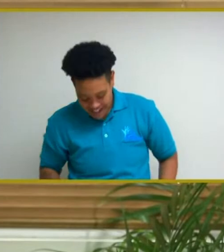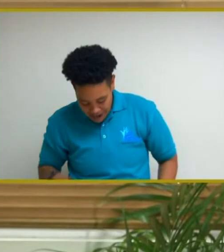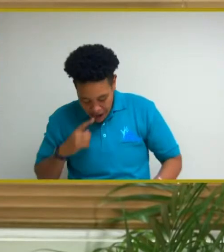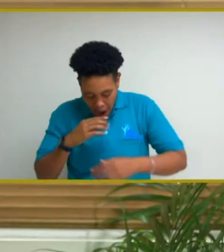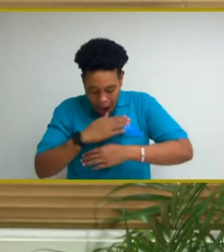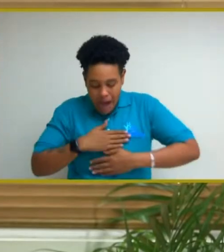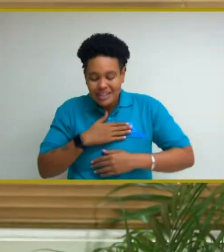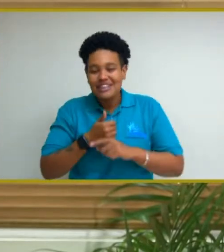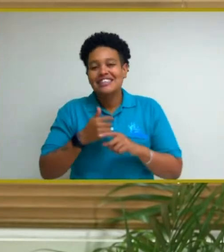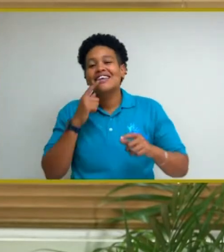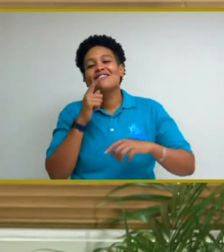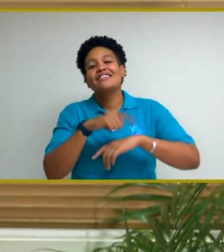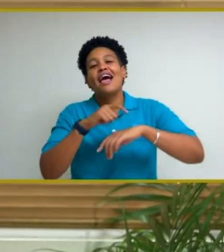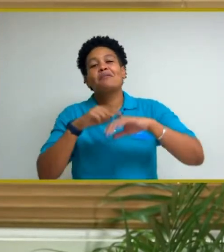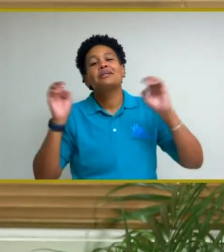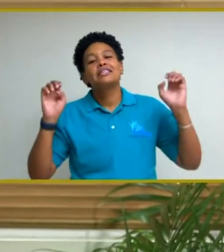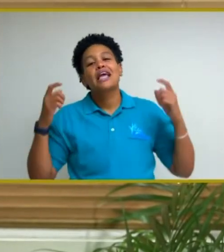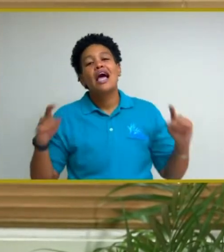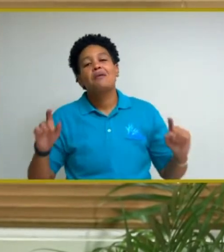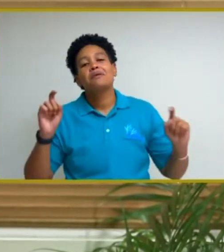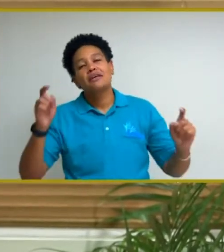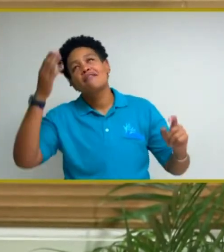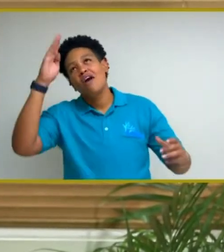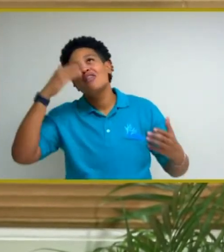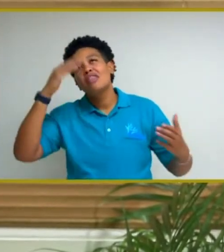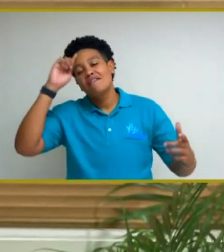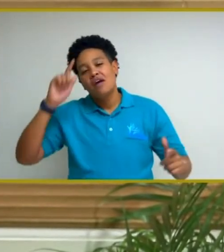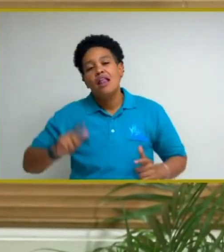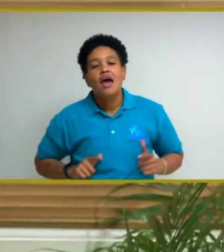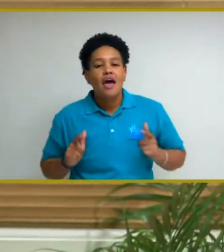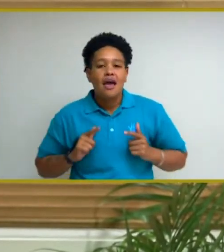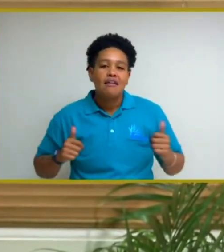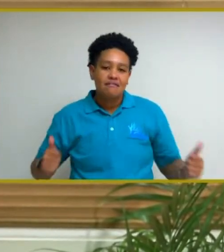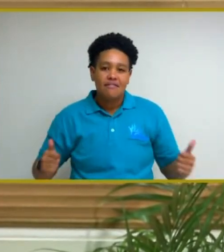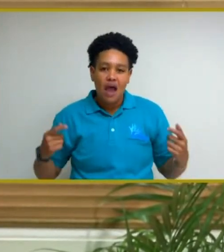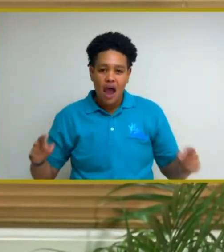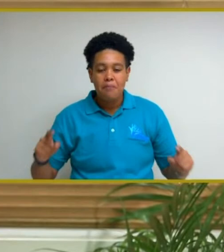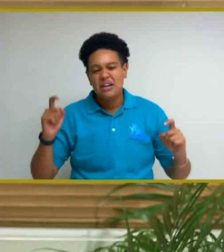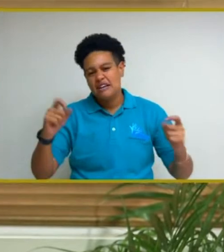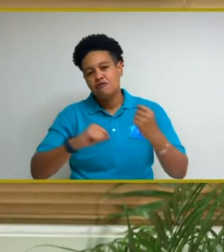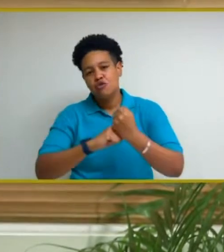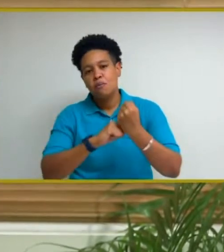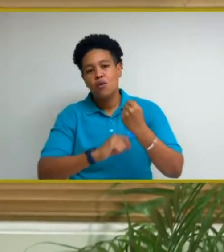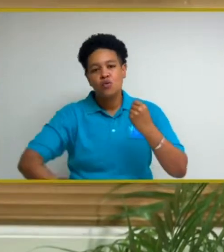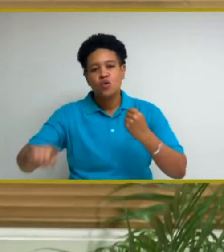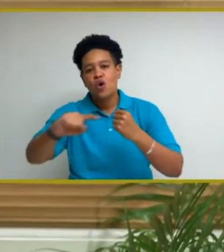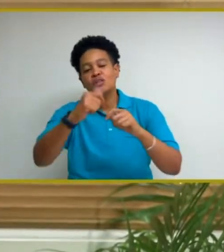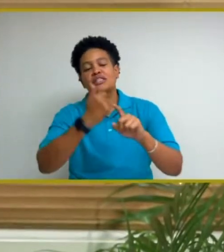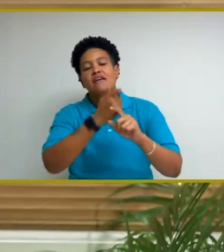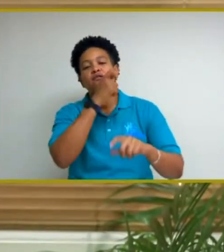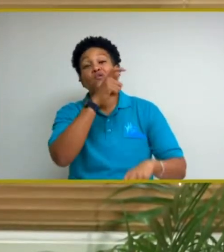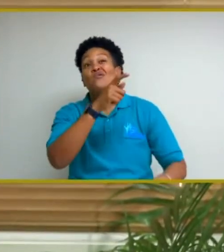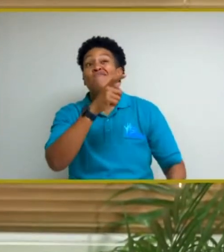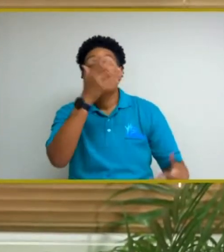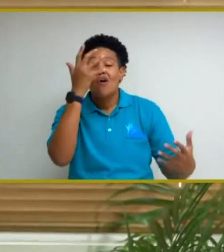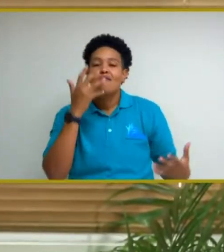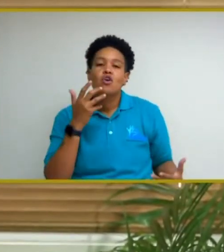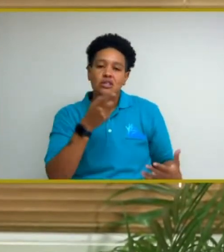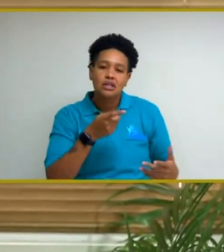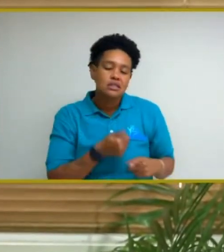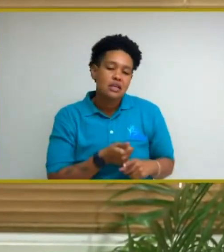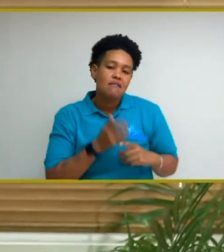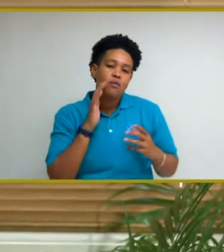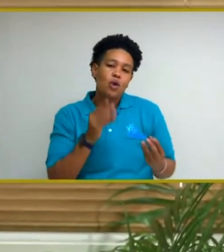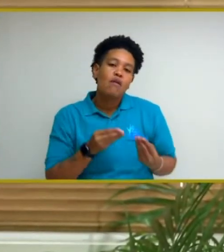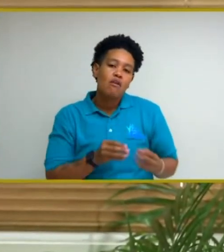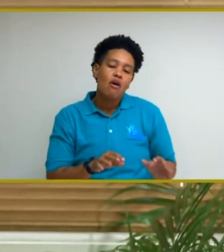Enjoy the season, and let's give God thanks for life and give support to those who unfortunately would have